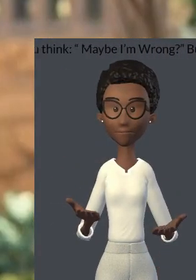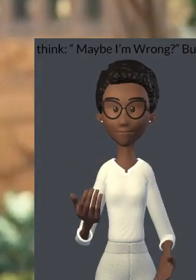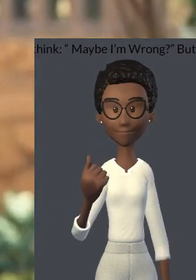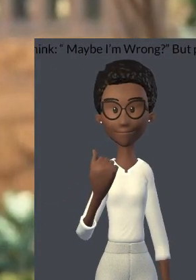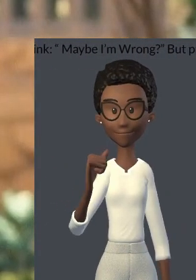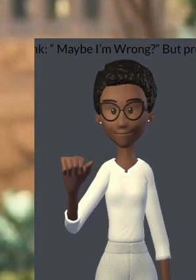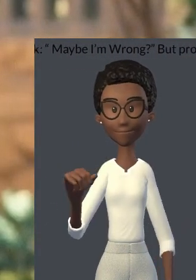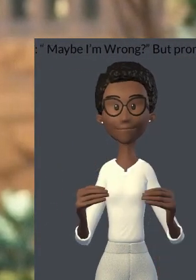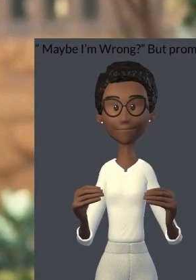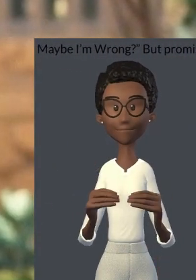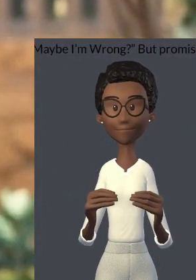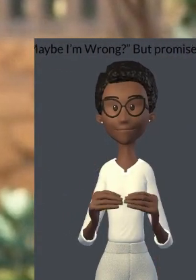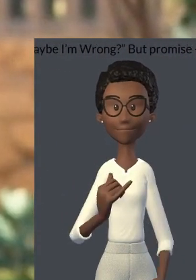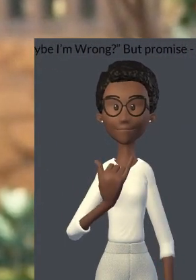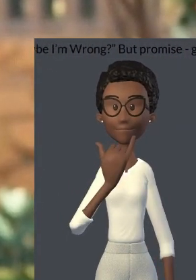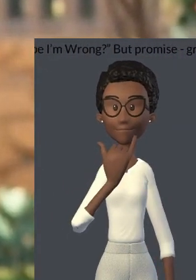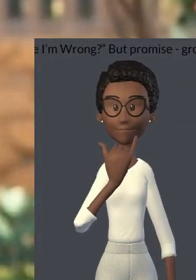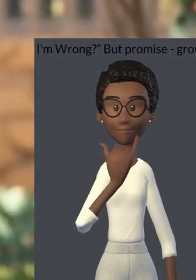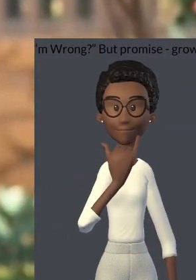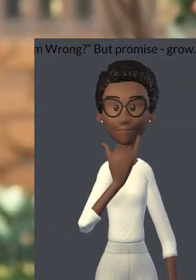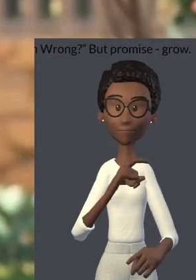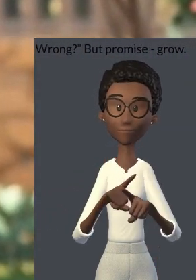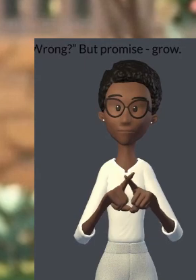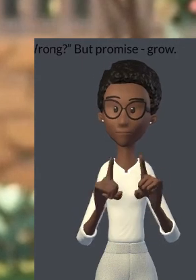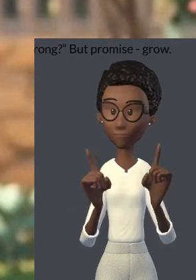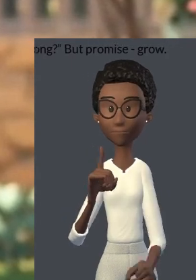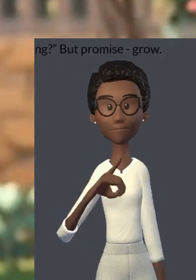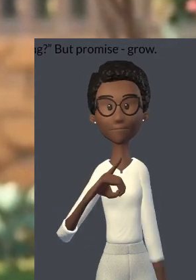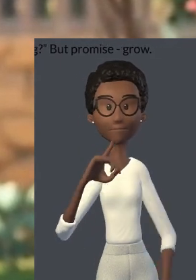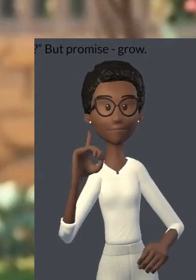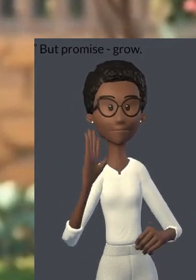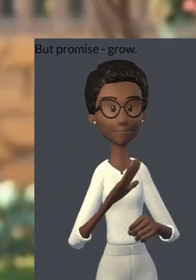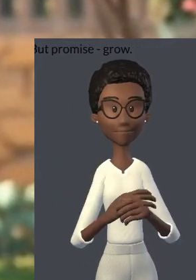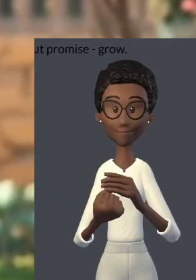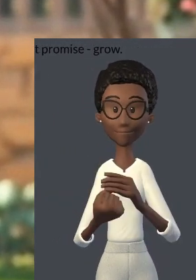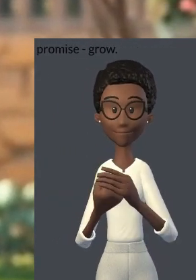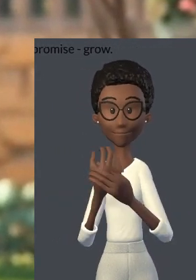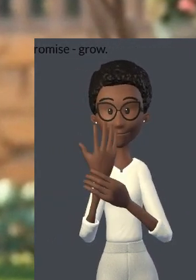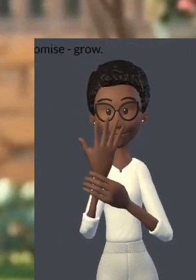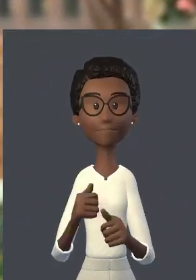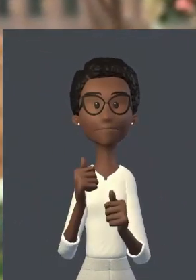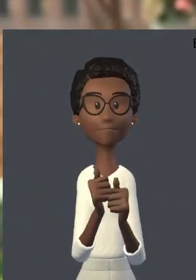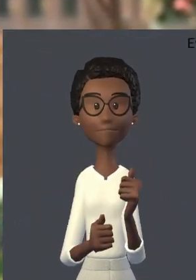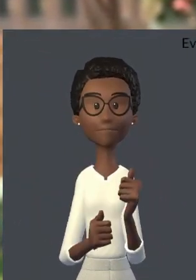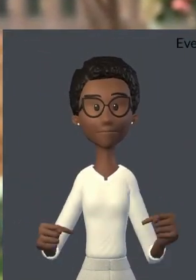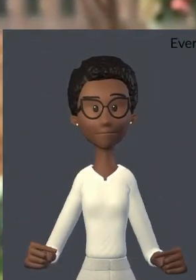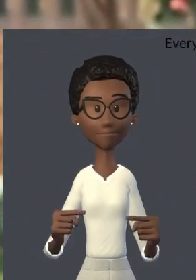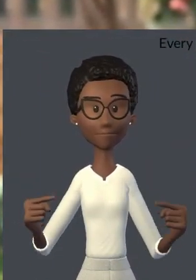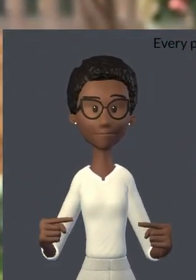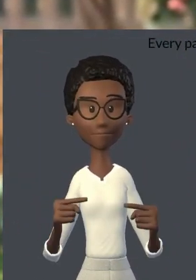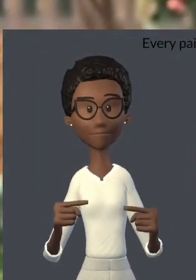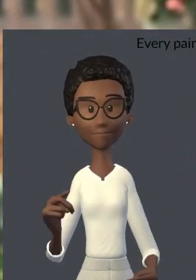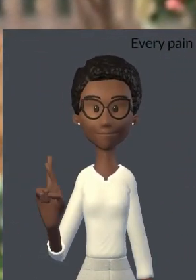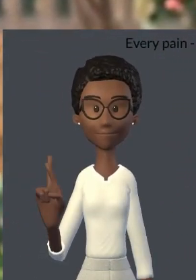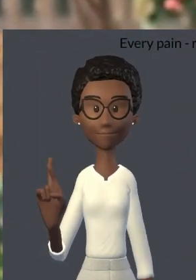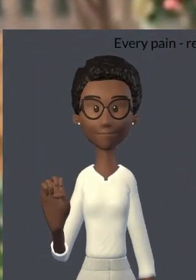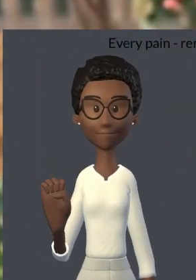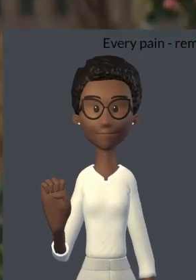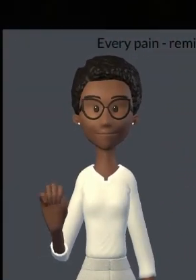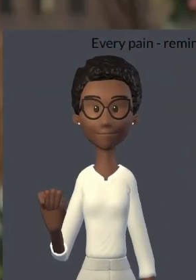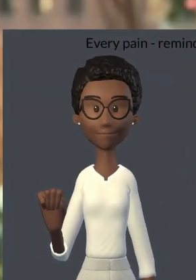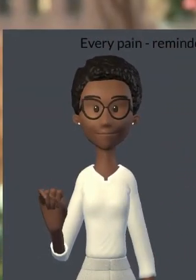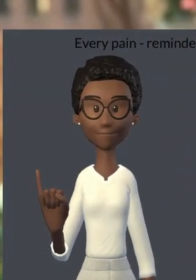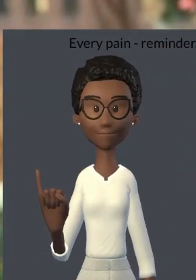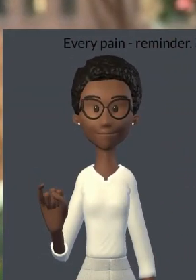were wrong? And yet, the promise grew. Every ache in her body was a reminder. Every